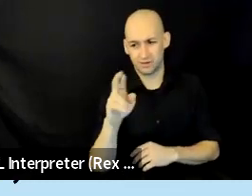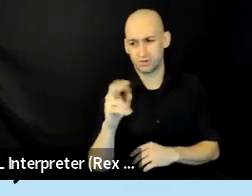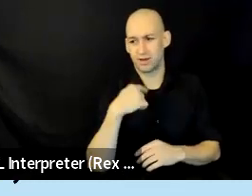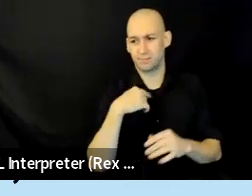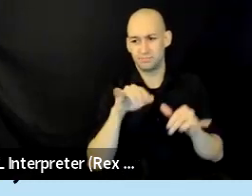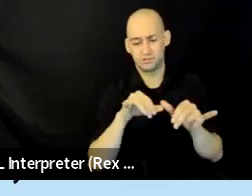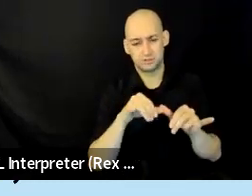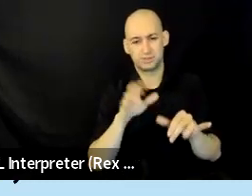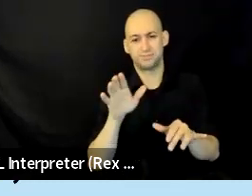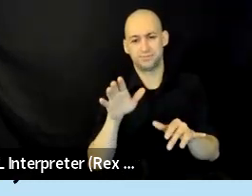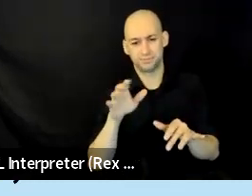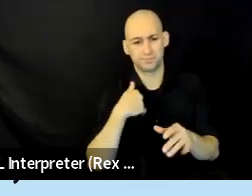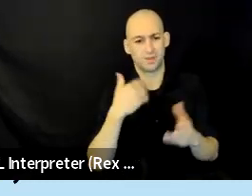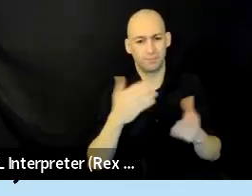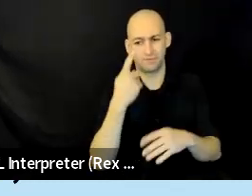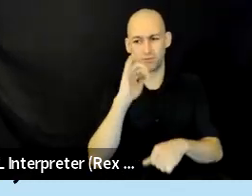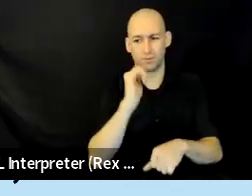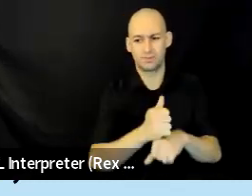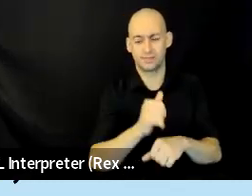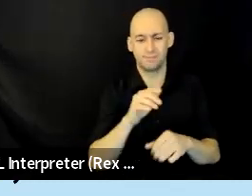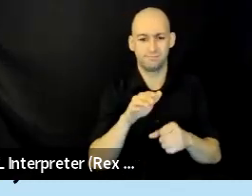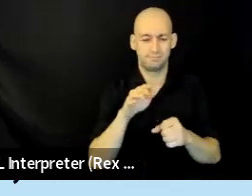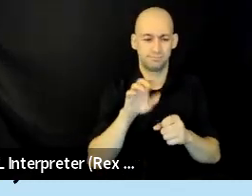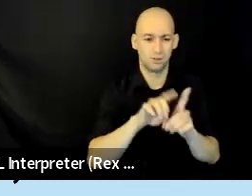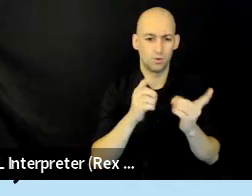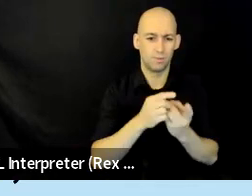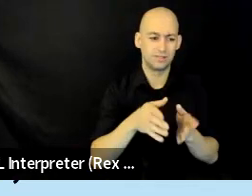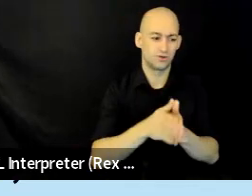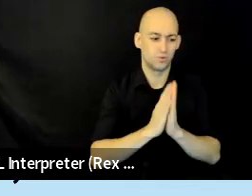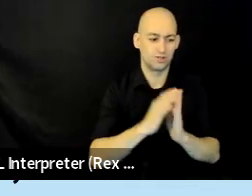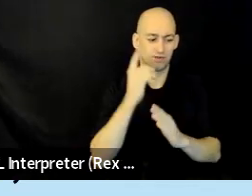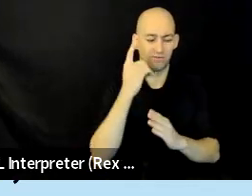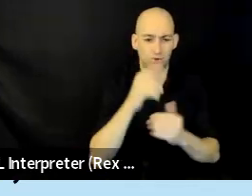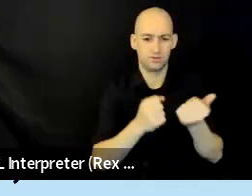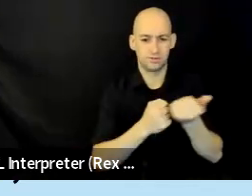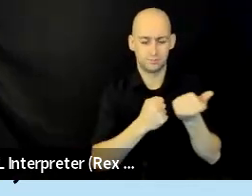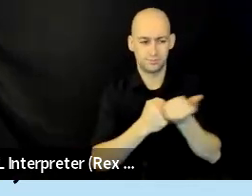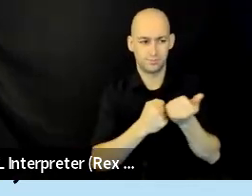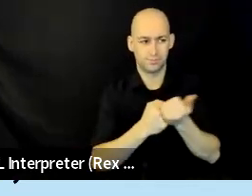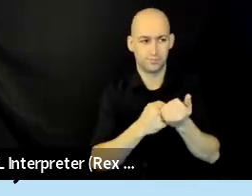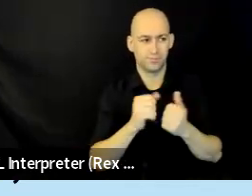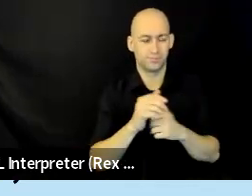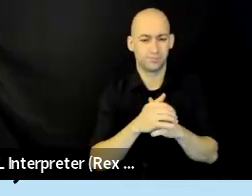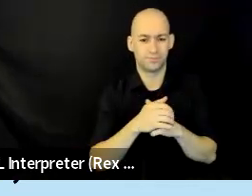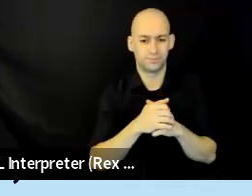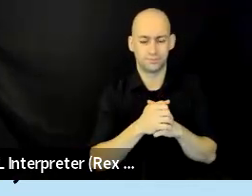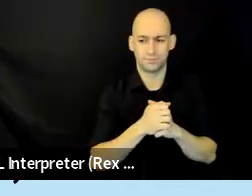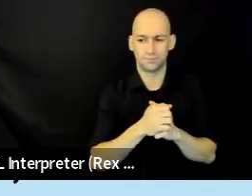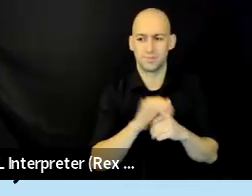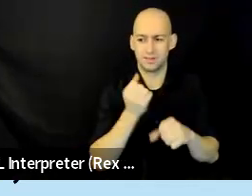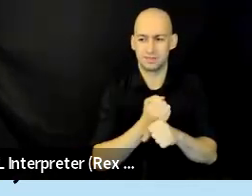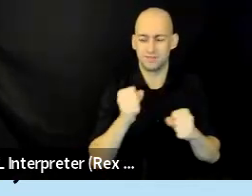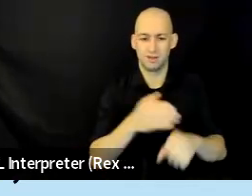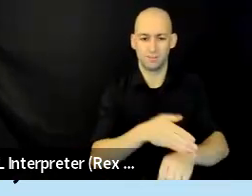to represent the department's request to approve the resolution of necessity for Wilsona Safety Improvement Project